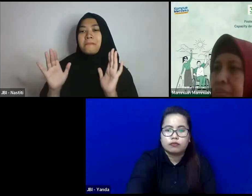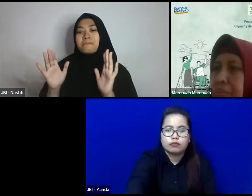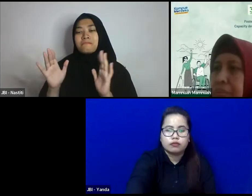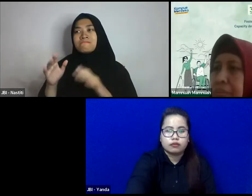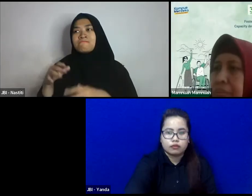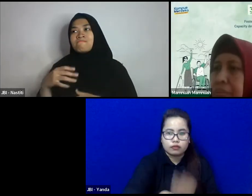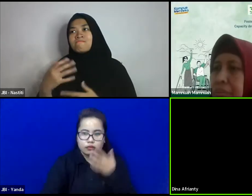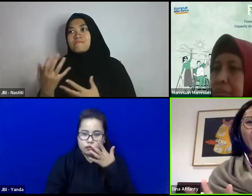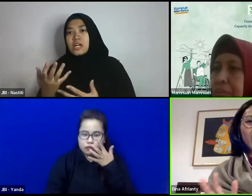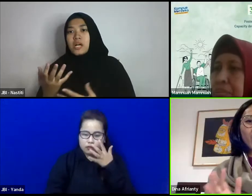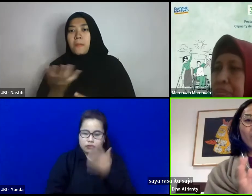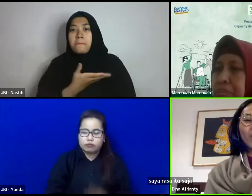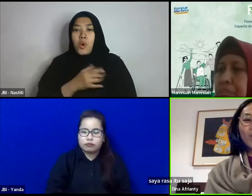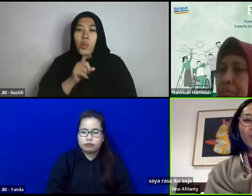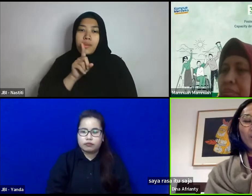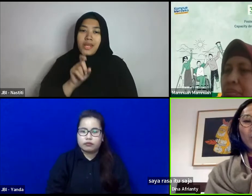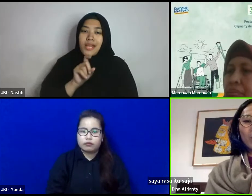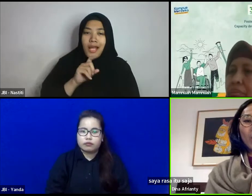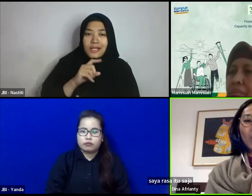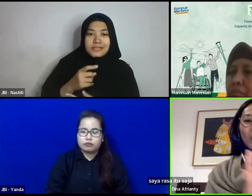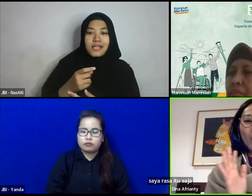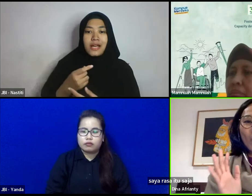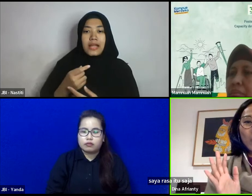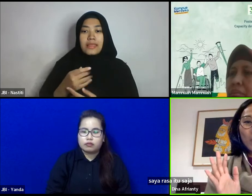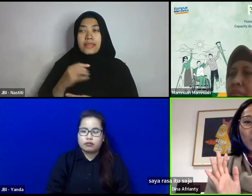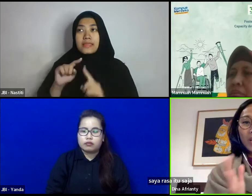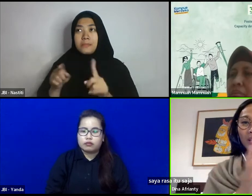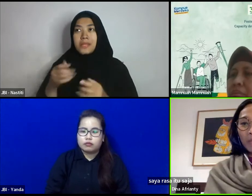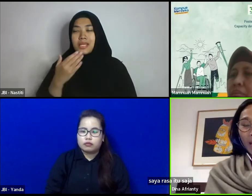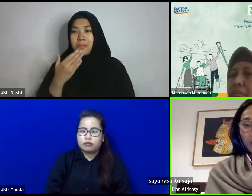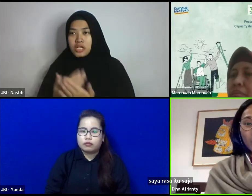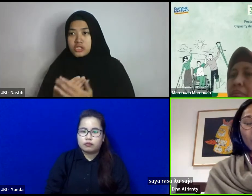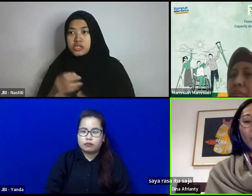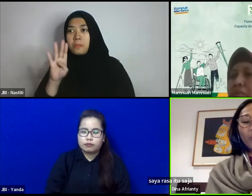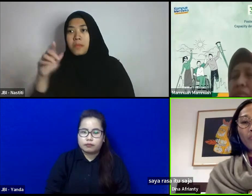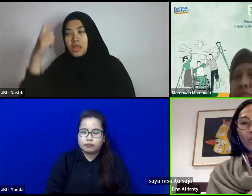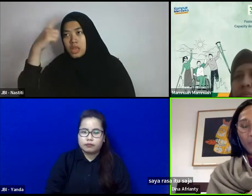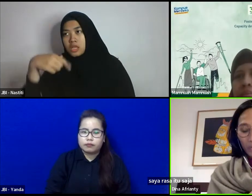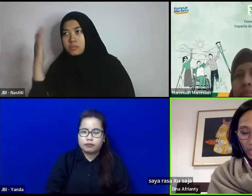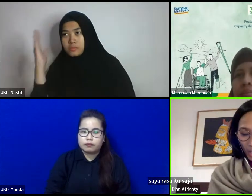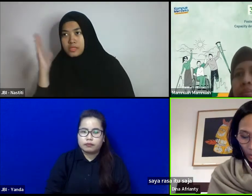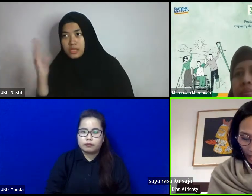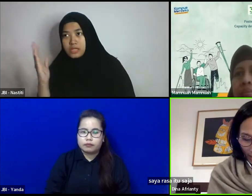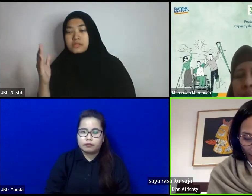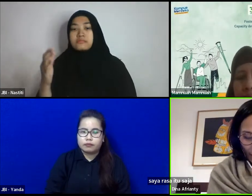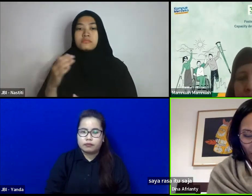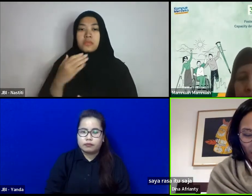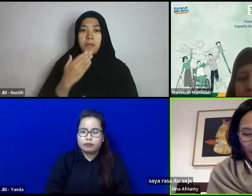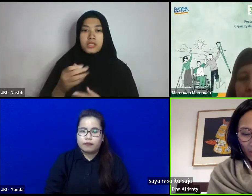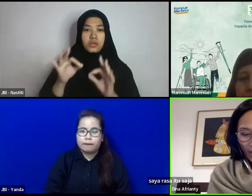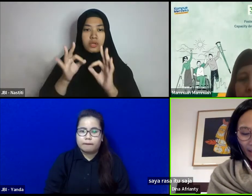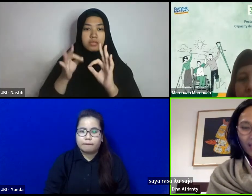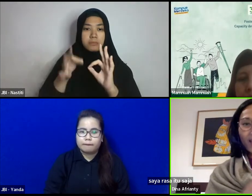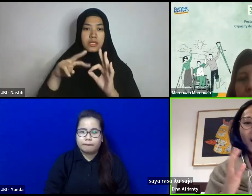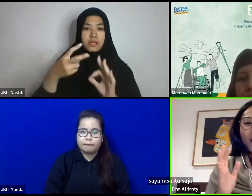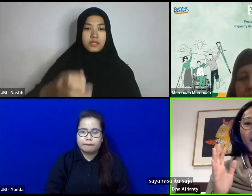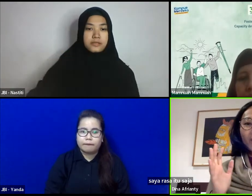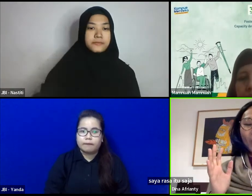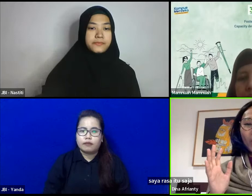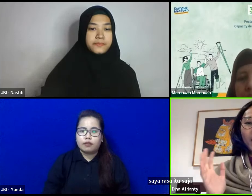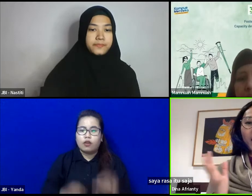I would like to again thanks to our 4 speakers and Andrew previously who has left. So I